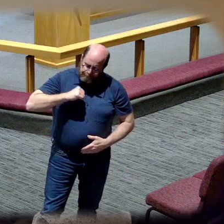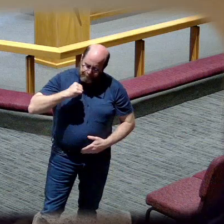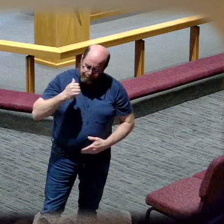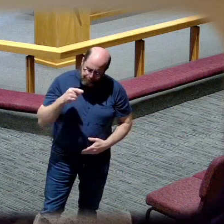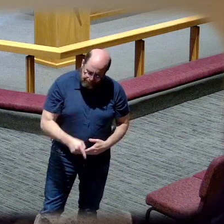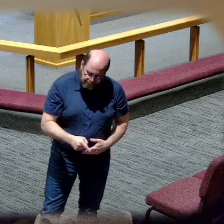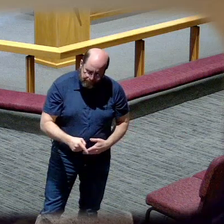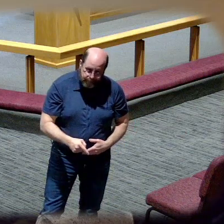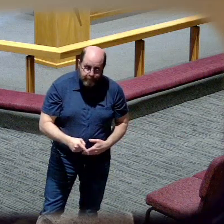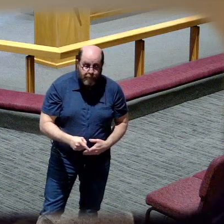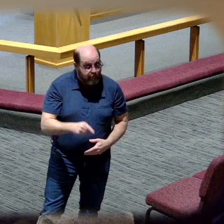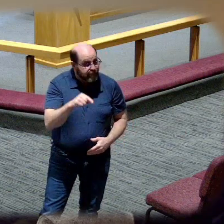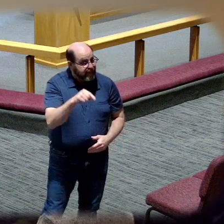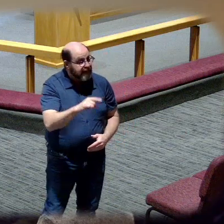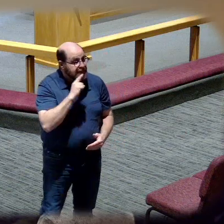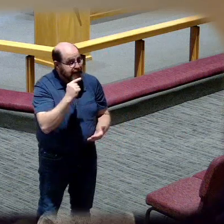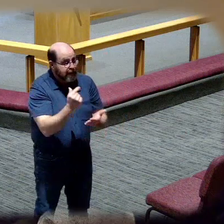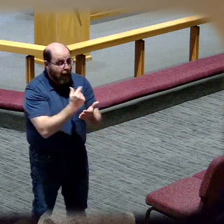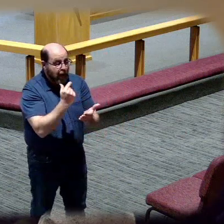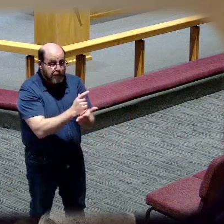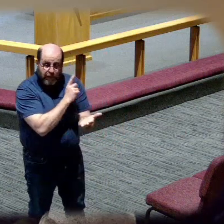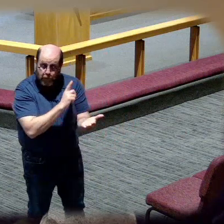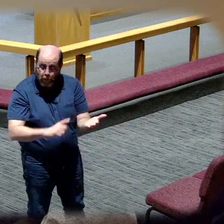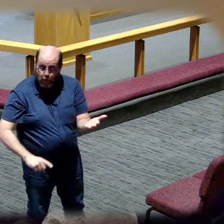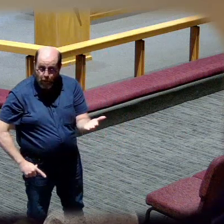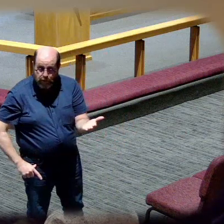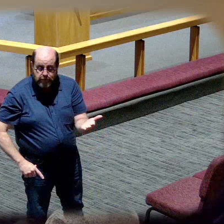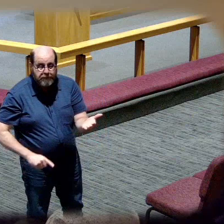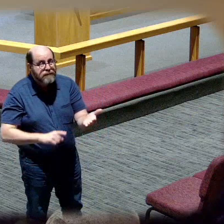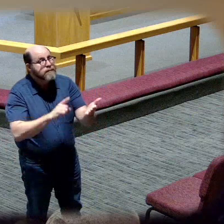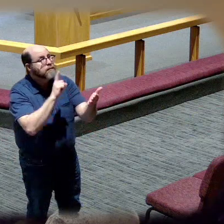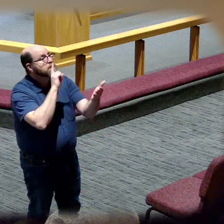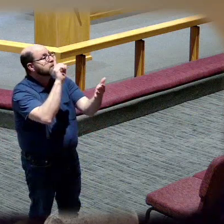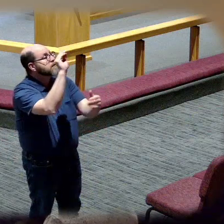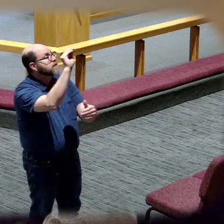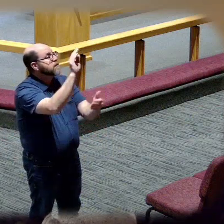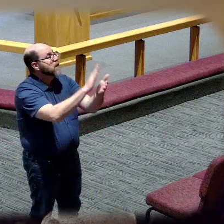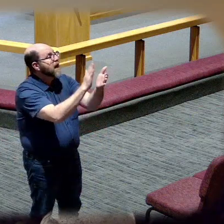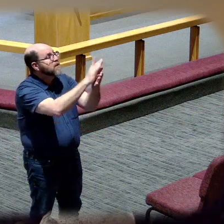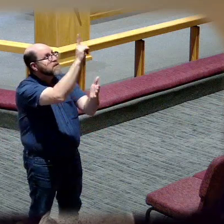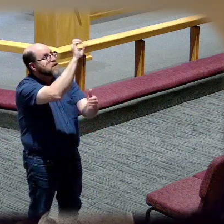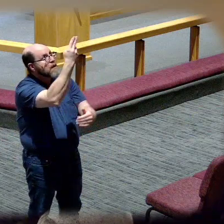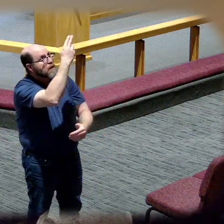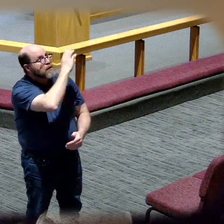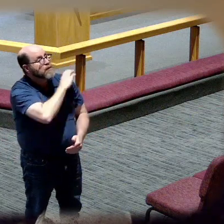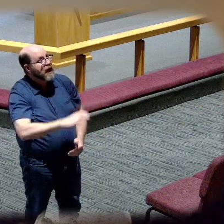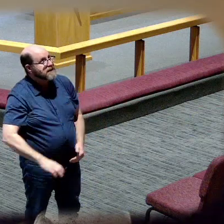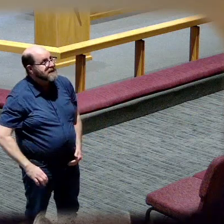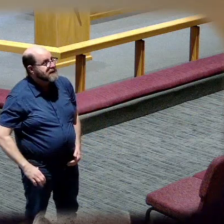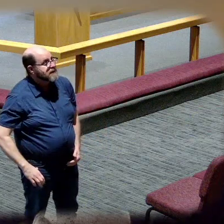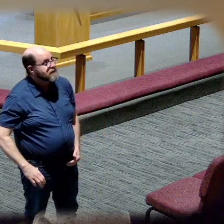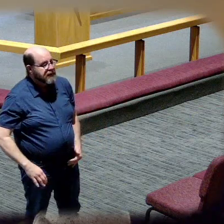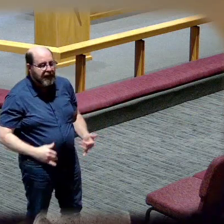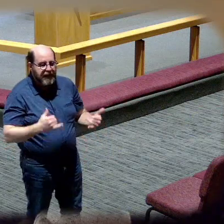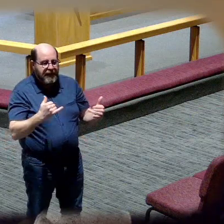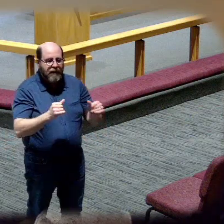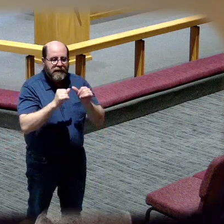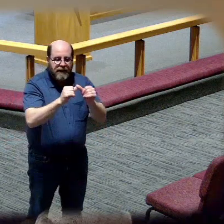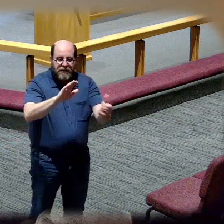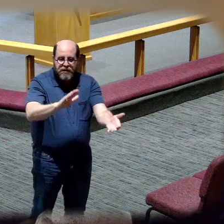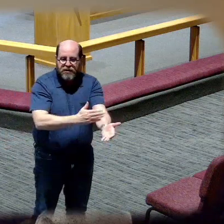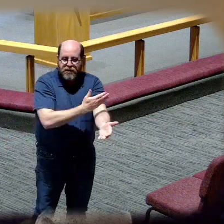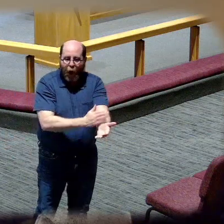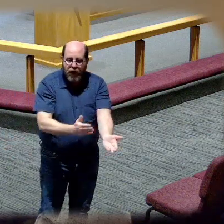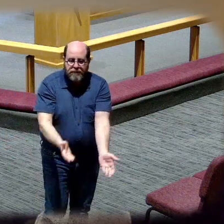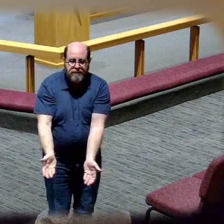This is the gospel of the Lord. Praise to you, O Christ. We continue with the sermon hymn, Songs